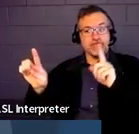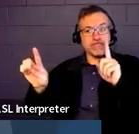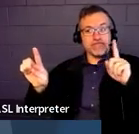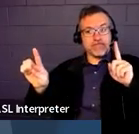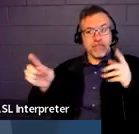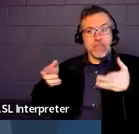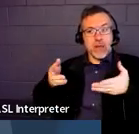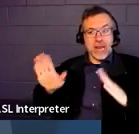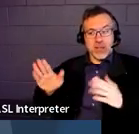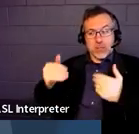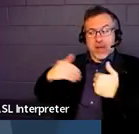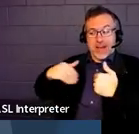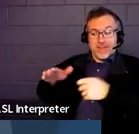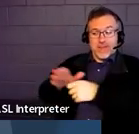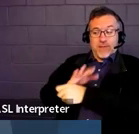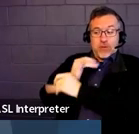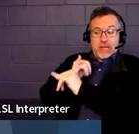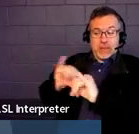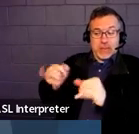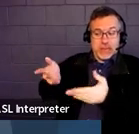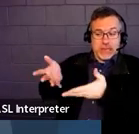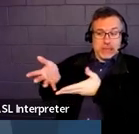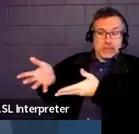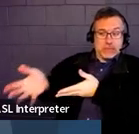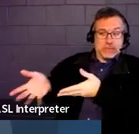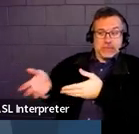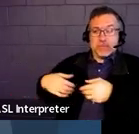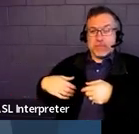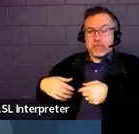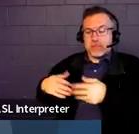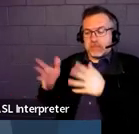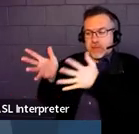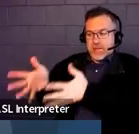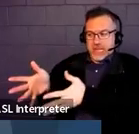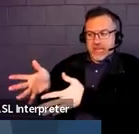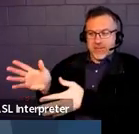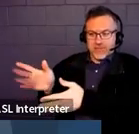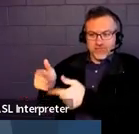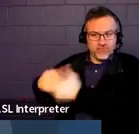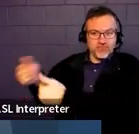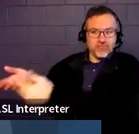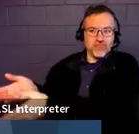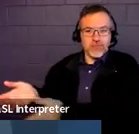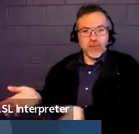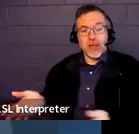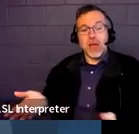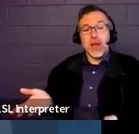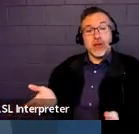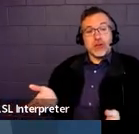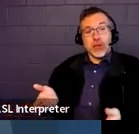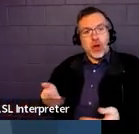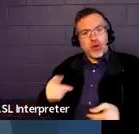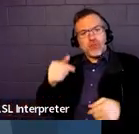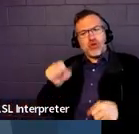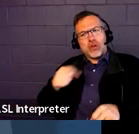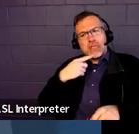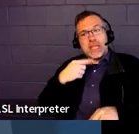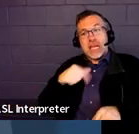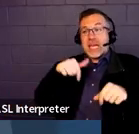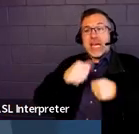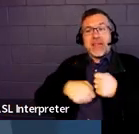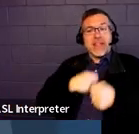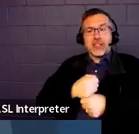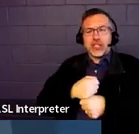thinking around that on how this year he's been fully supported, right?